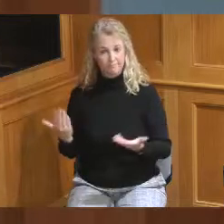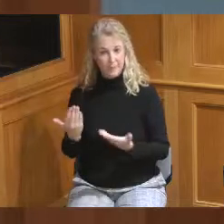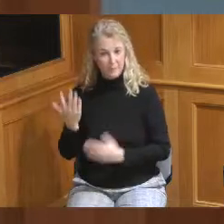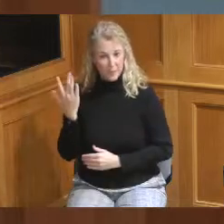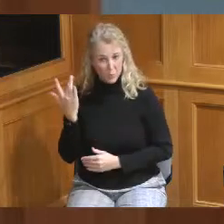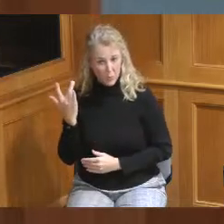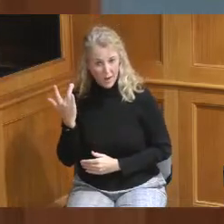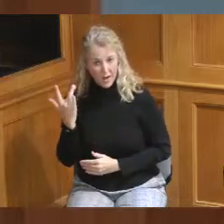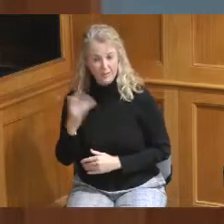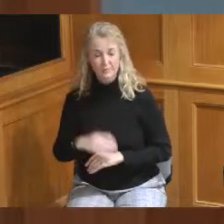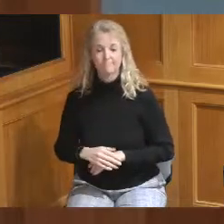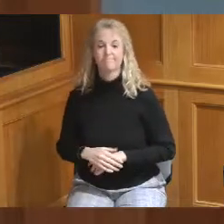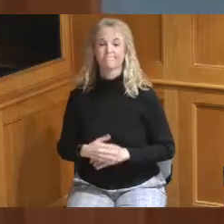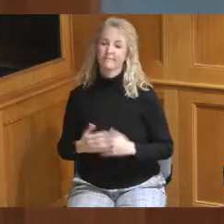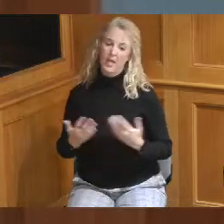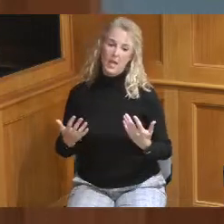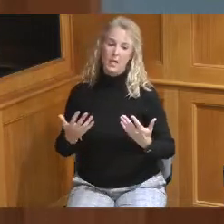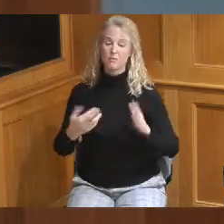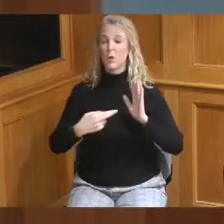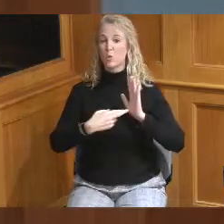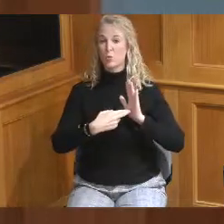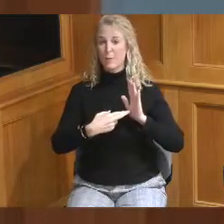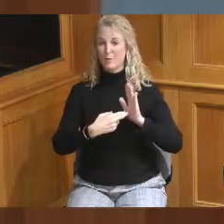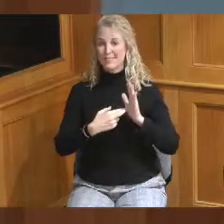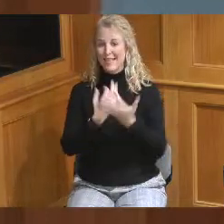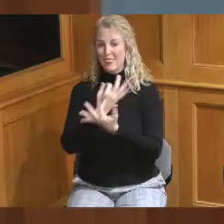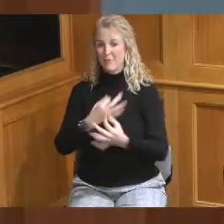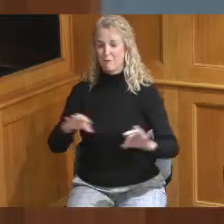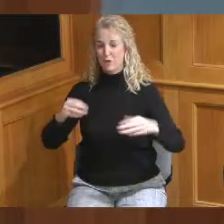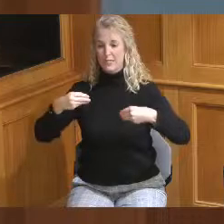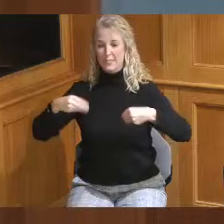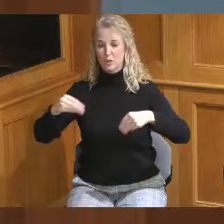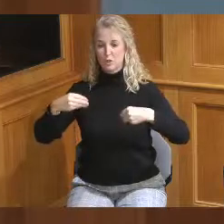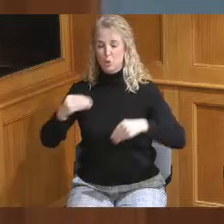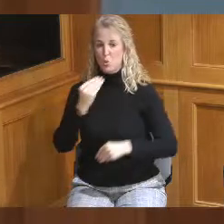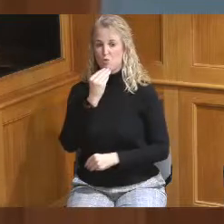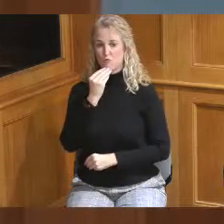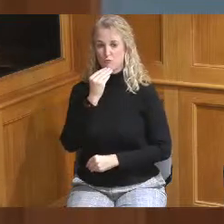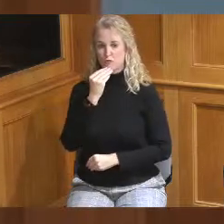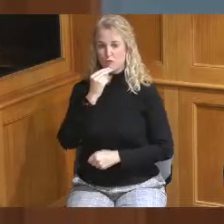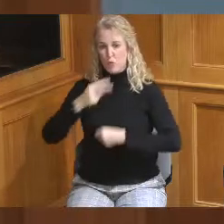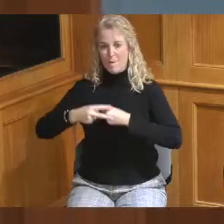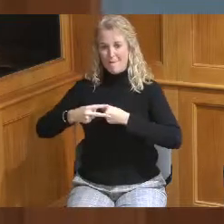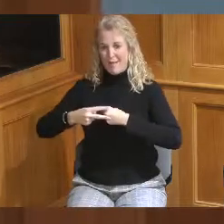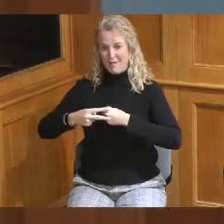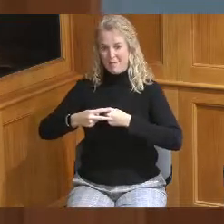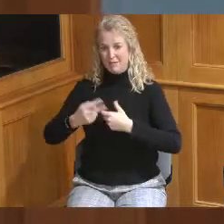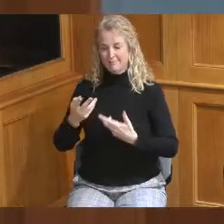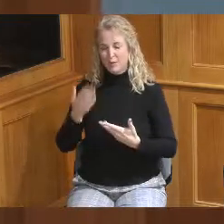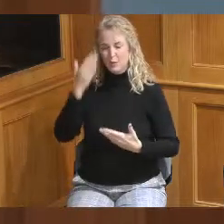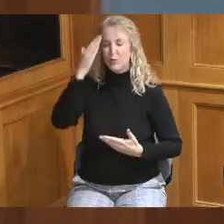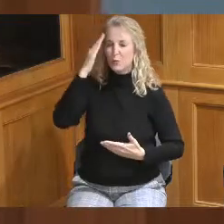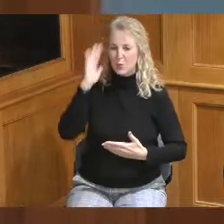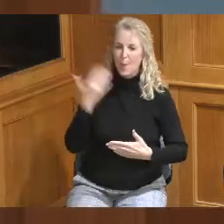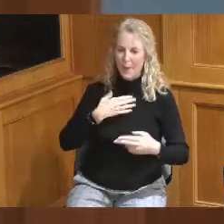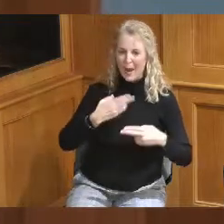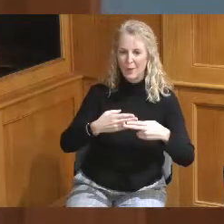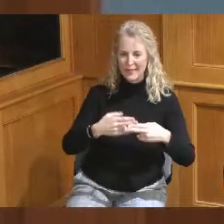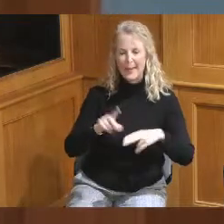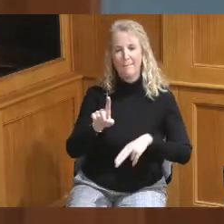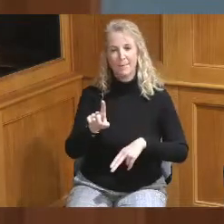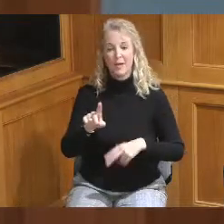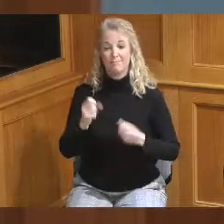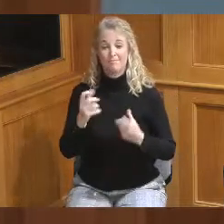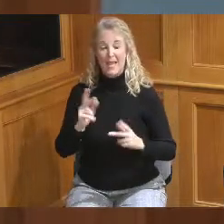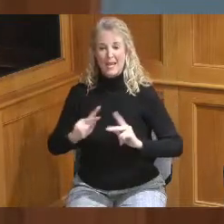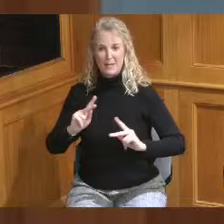to support or to represent the Free Store Food Bank. Many of you know about Free Store Food Bank, but when you think about the Free Store Food Bank, many